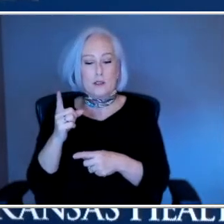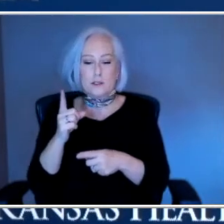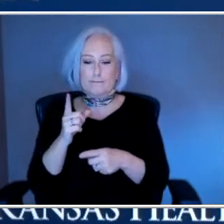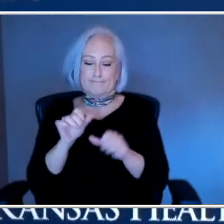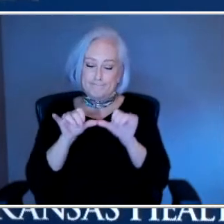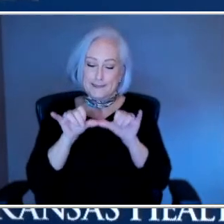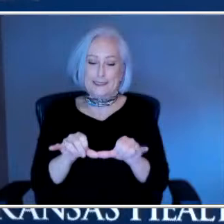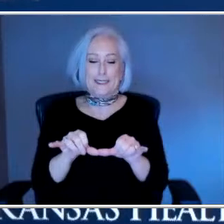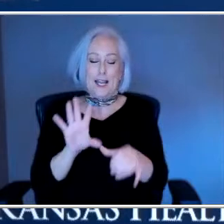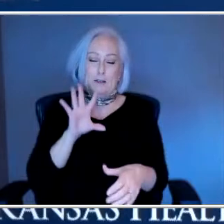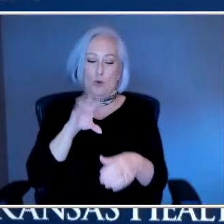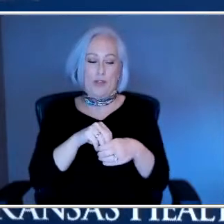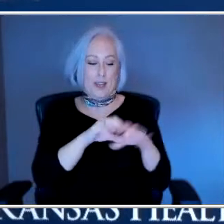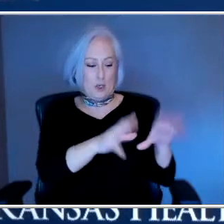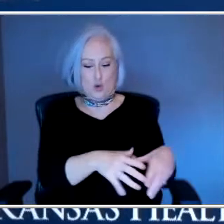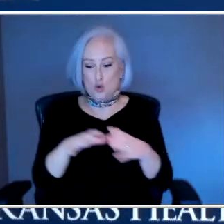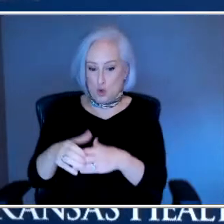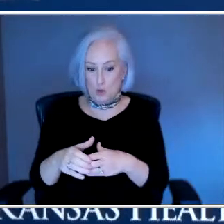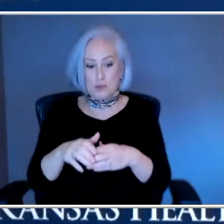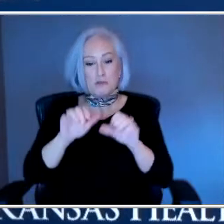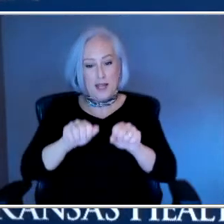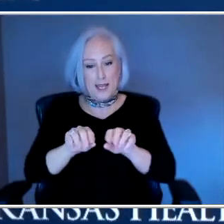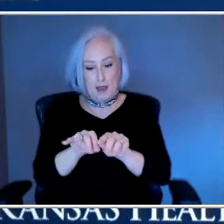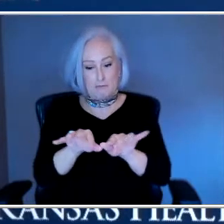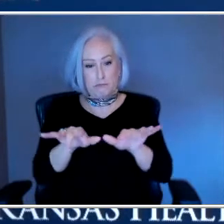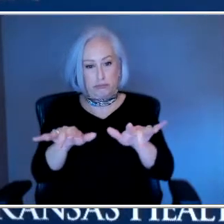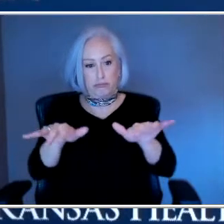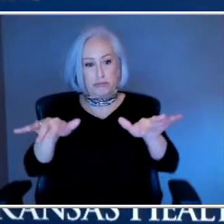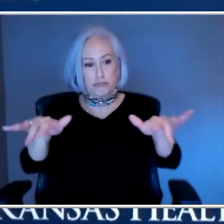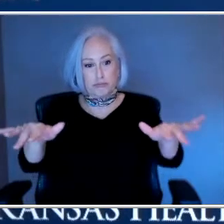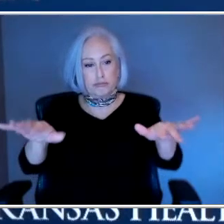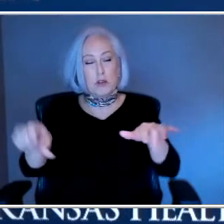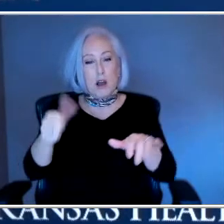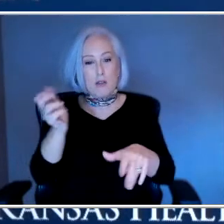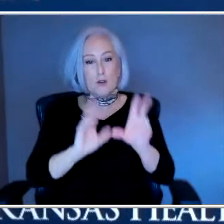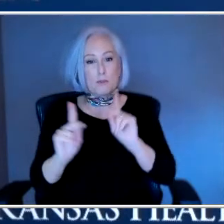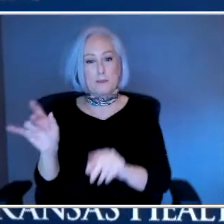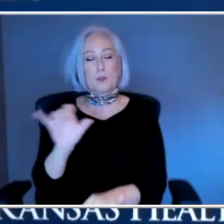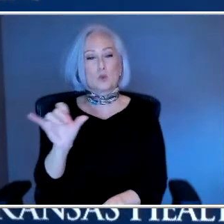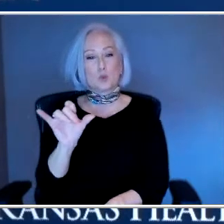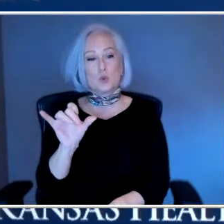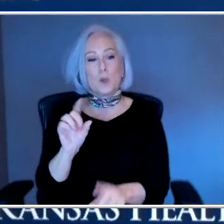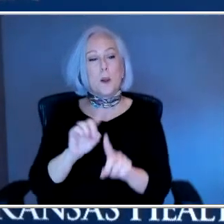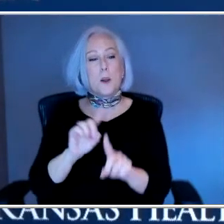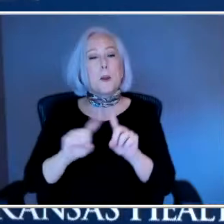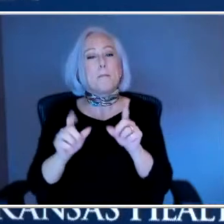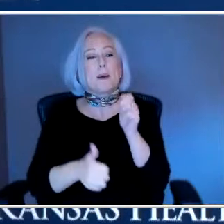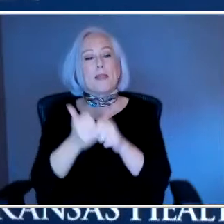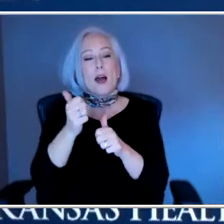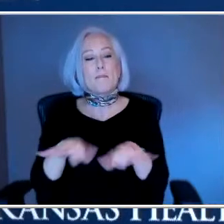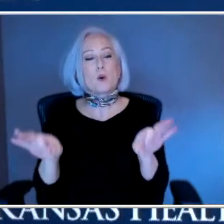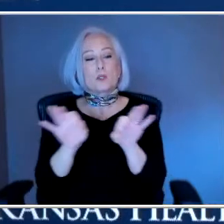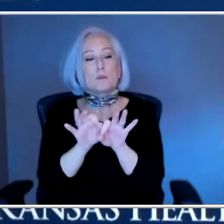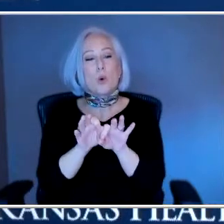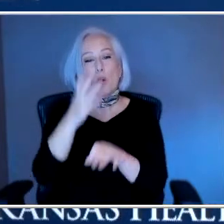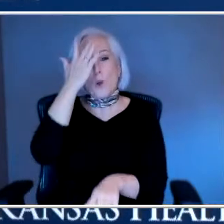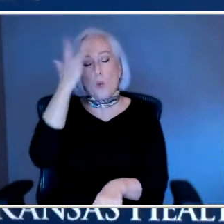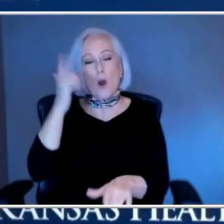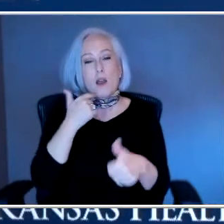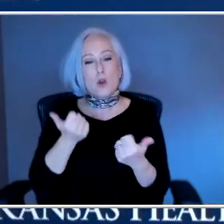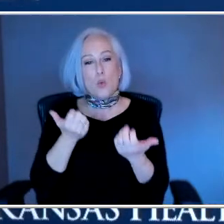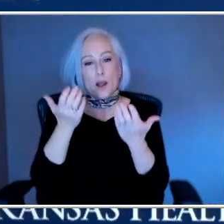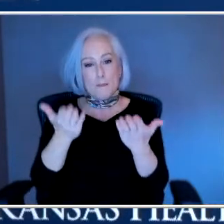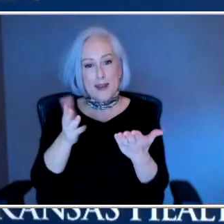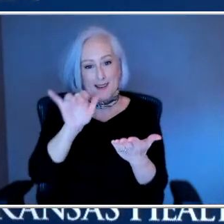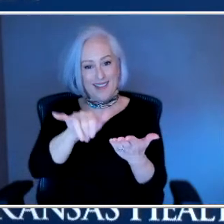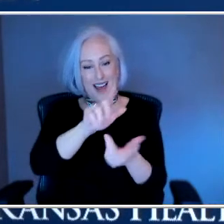other demographics members as well. But I think that is the first impetus at this point as to why they're recommending that